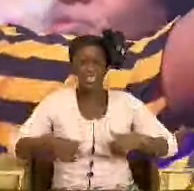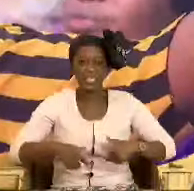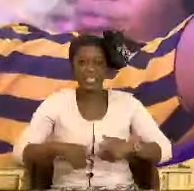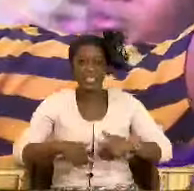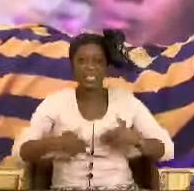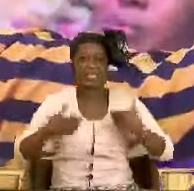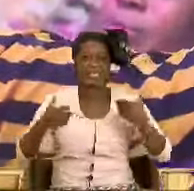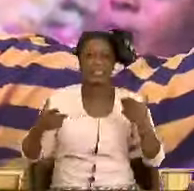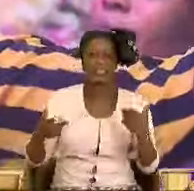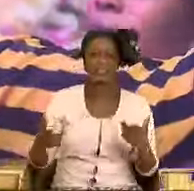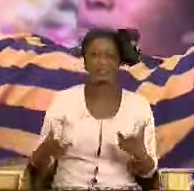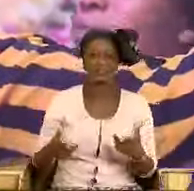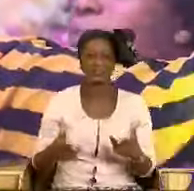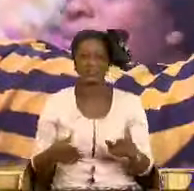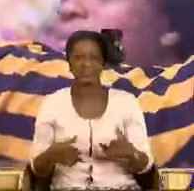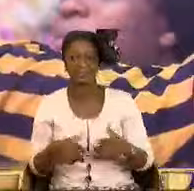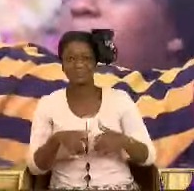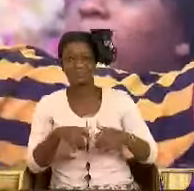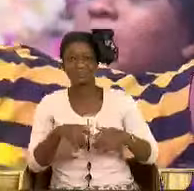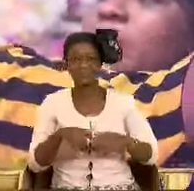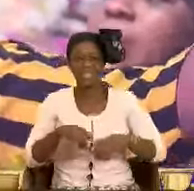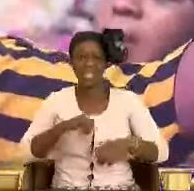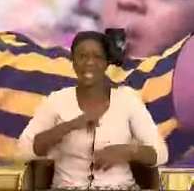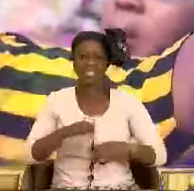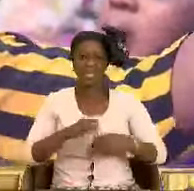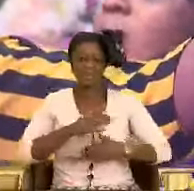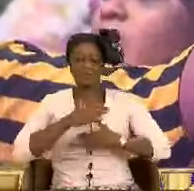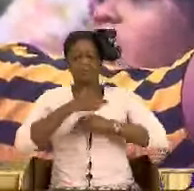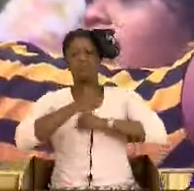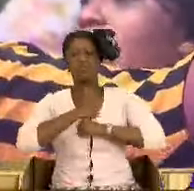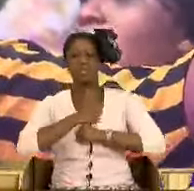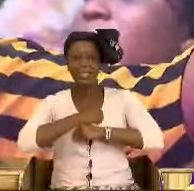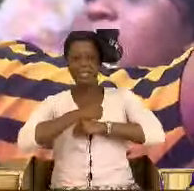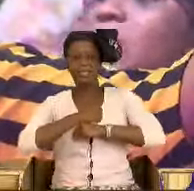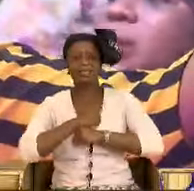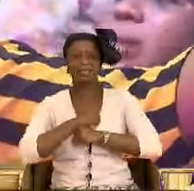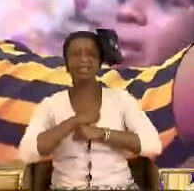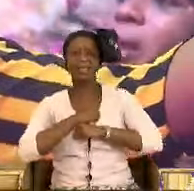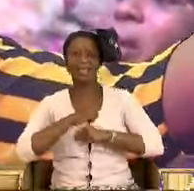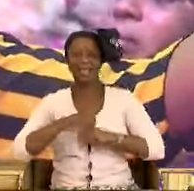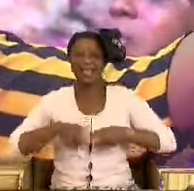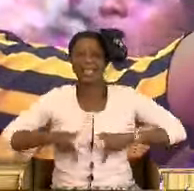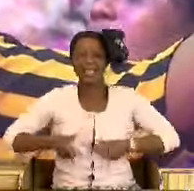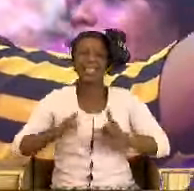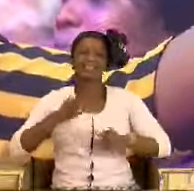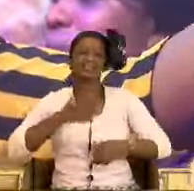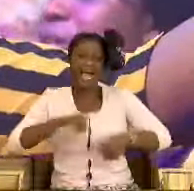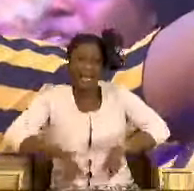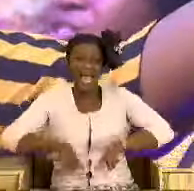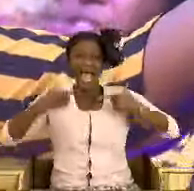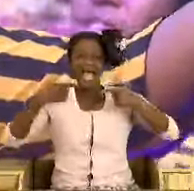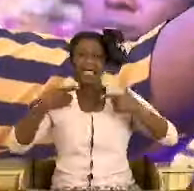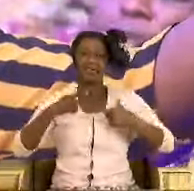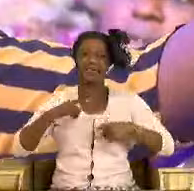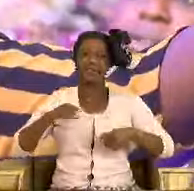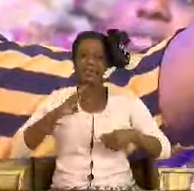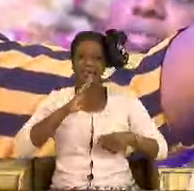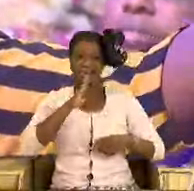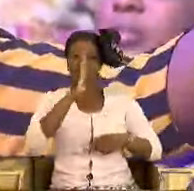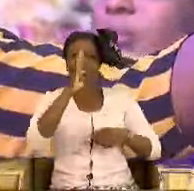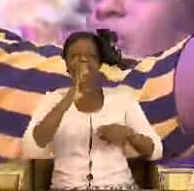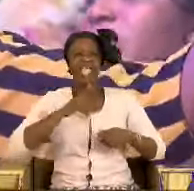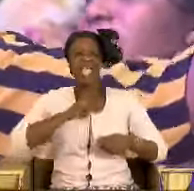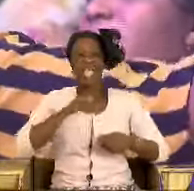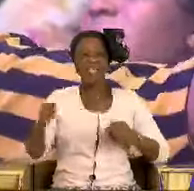daily no food and sa let my whole life be expression